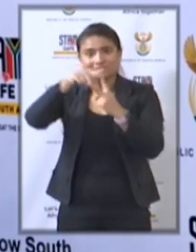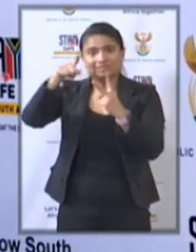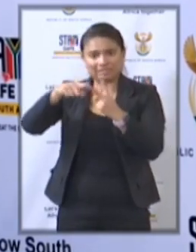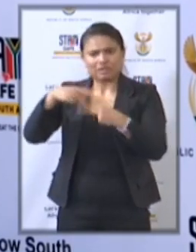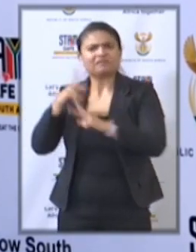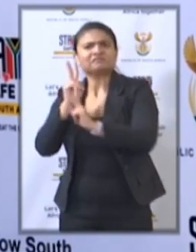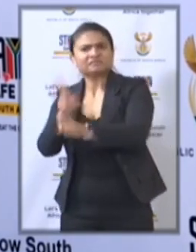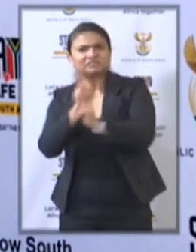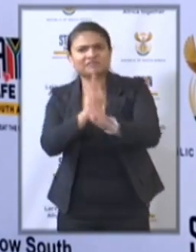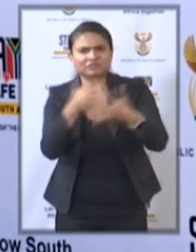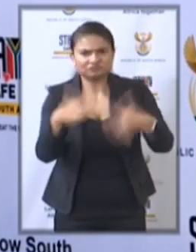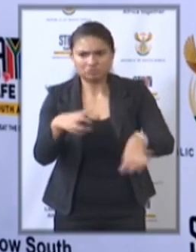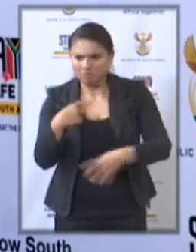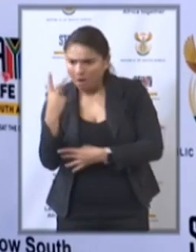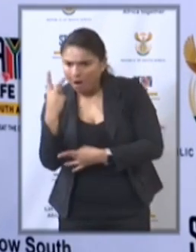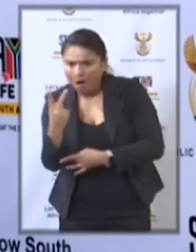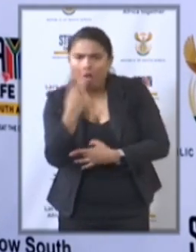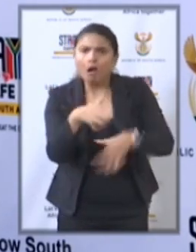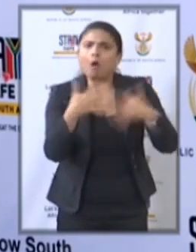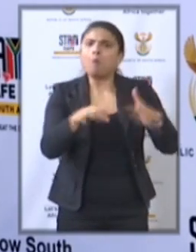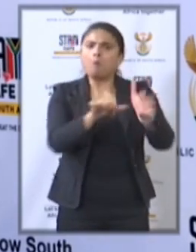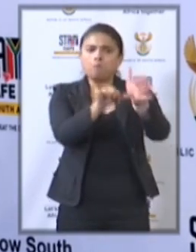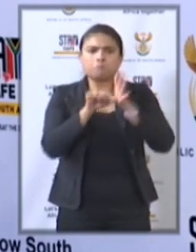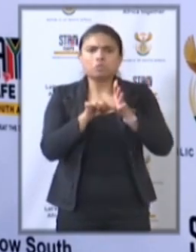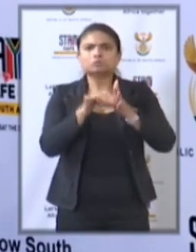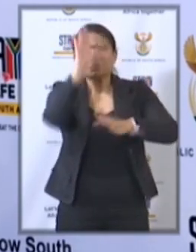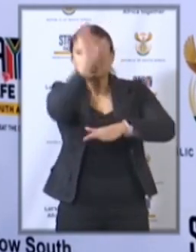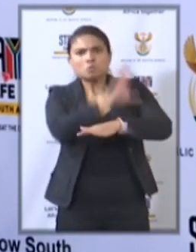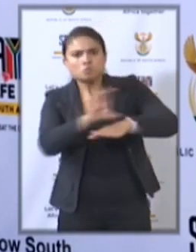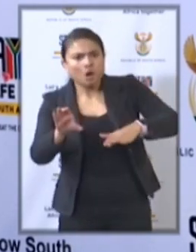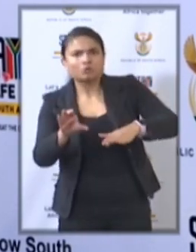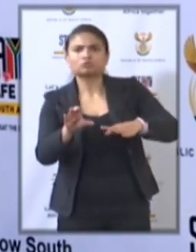of readiness of the college and the university at the time.